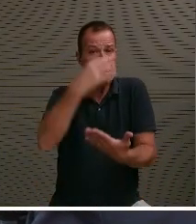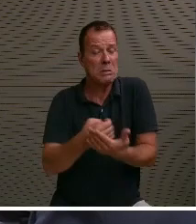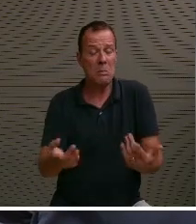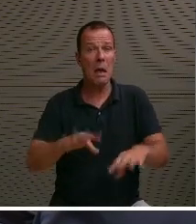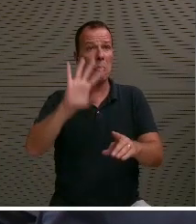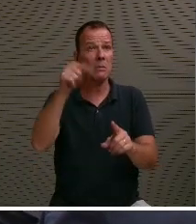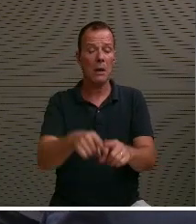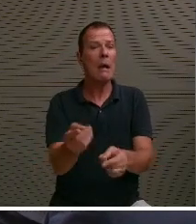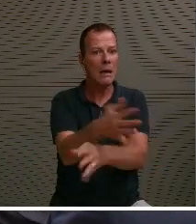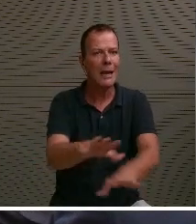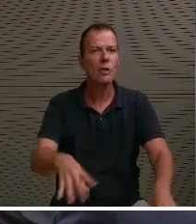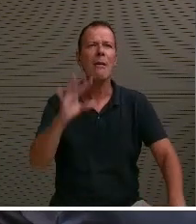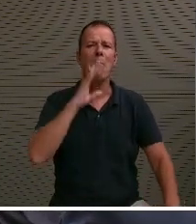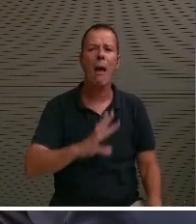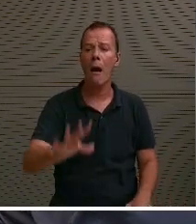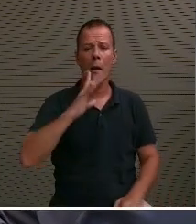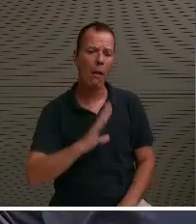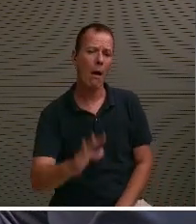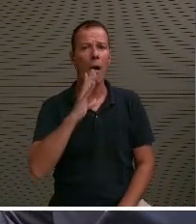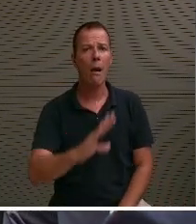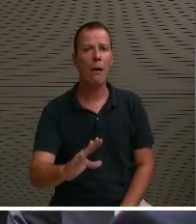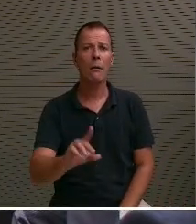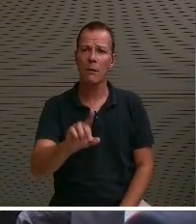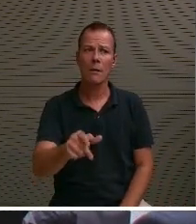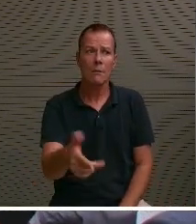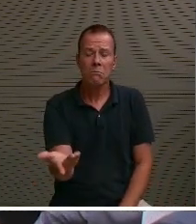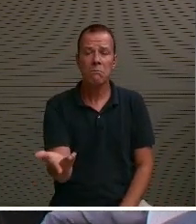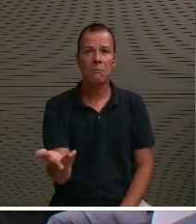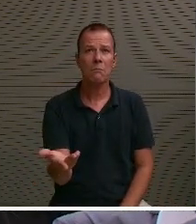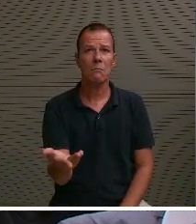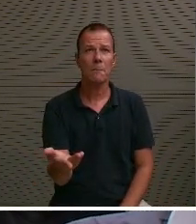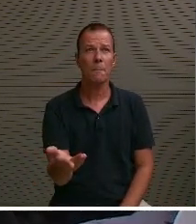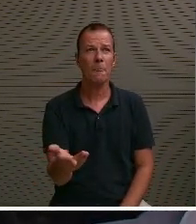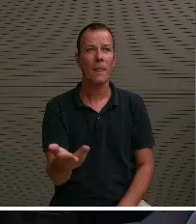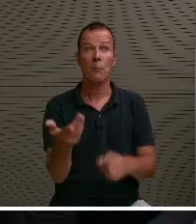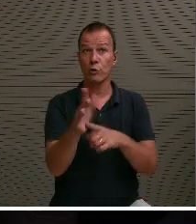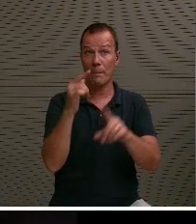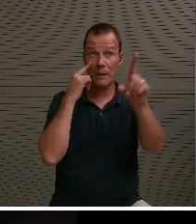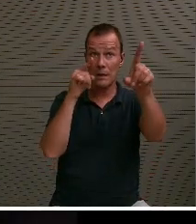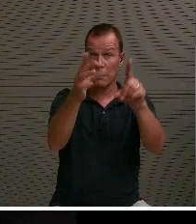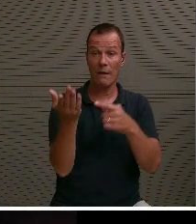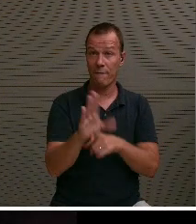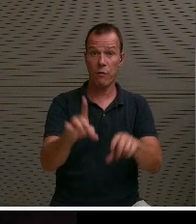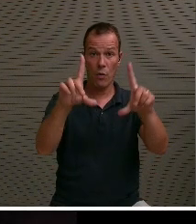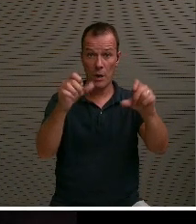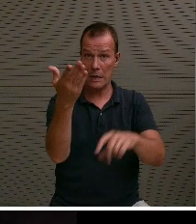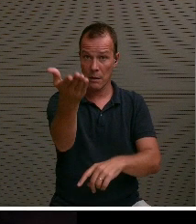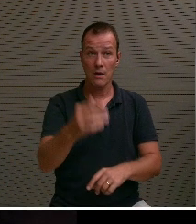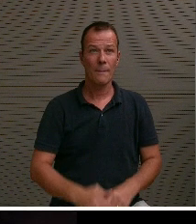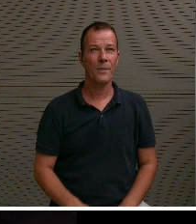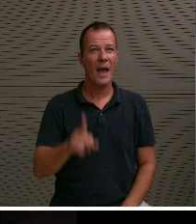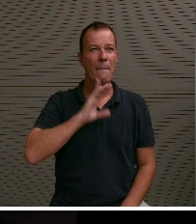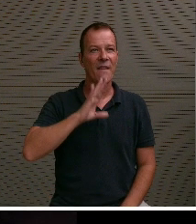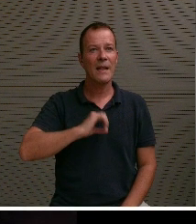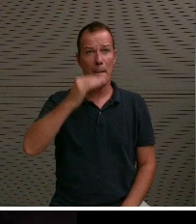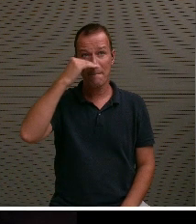so well that I put, well, here you can see it is my oldest daughter with me. So